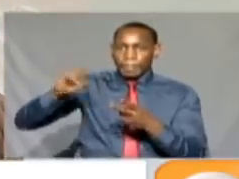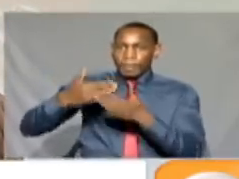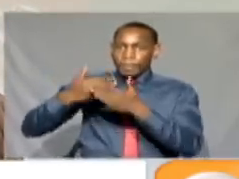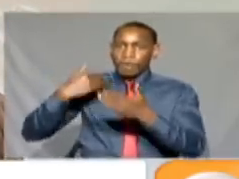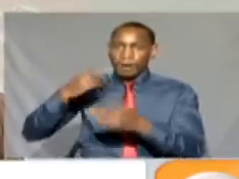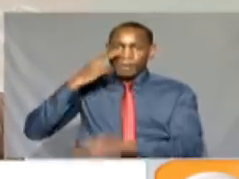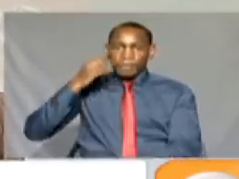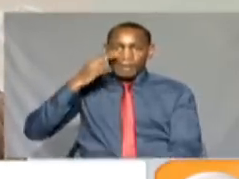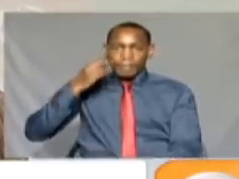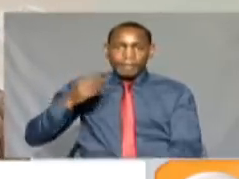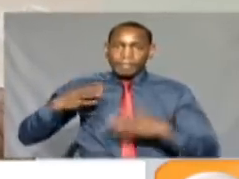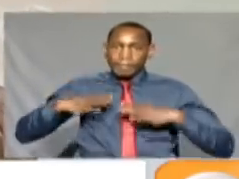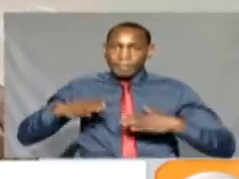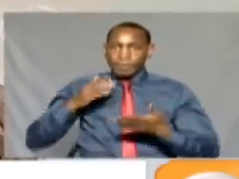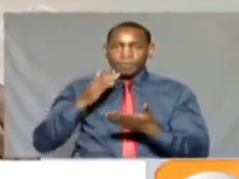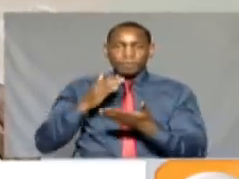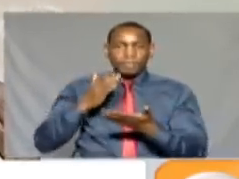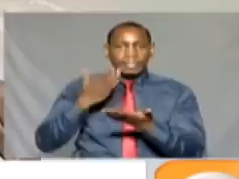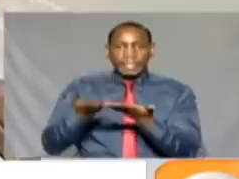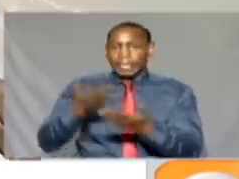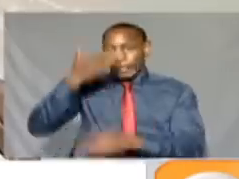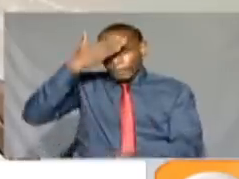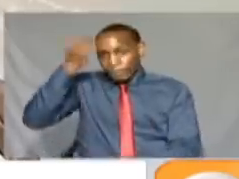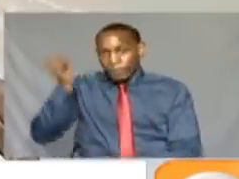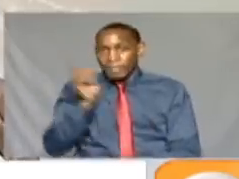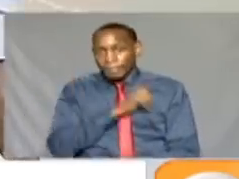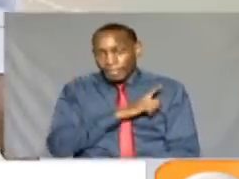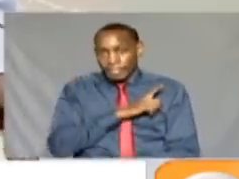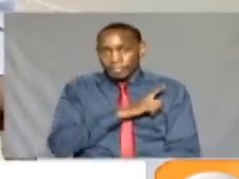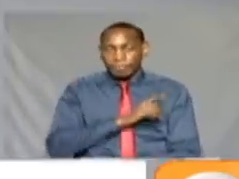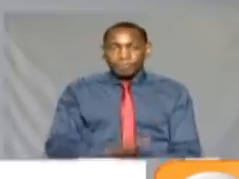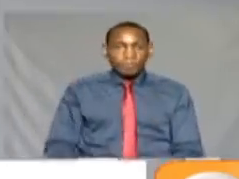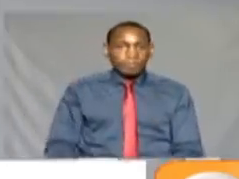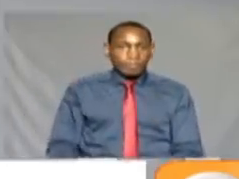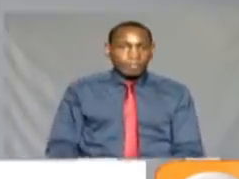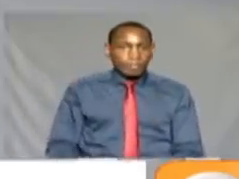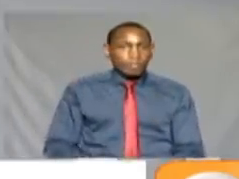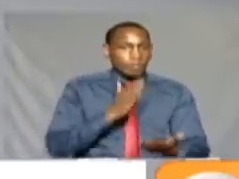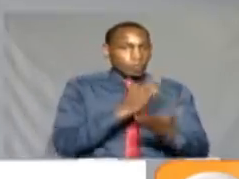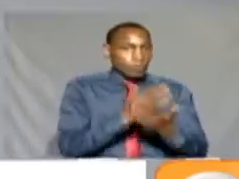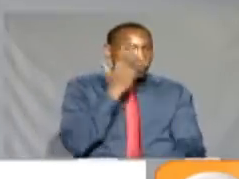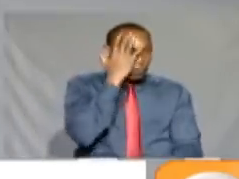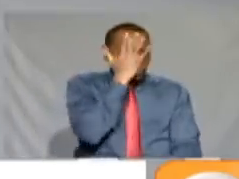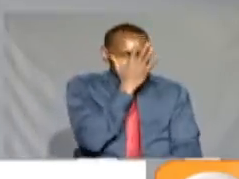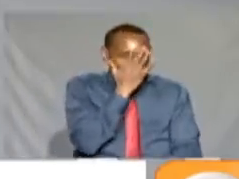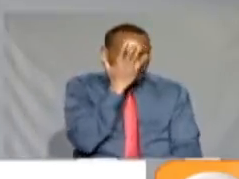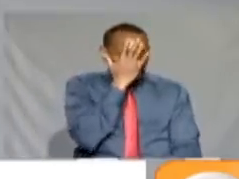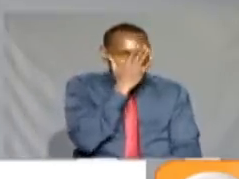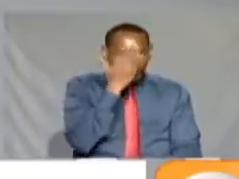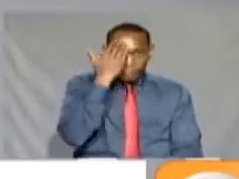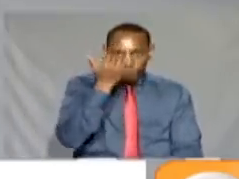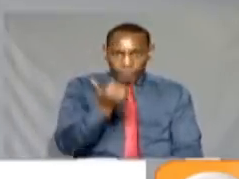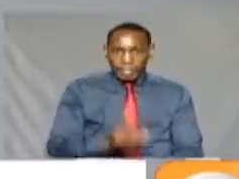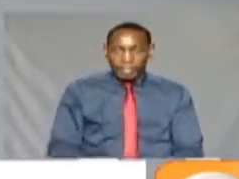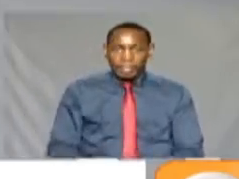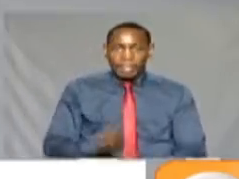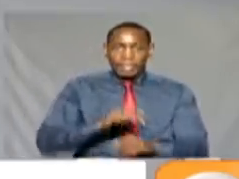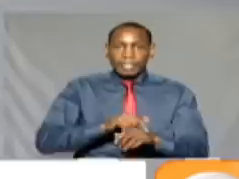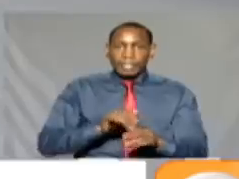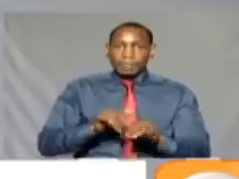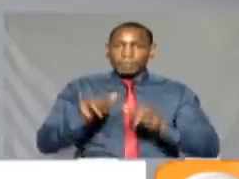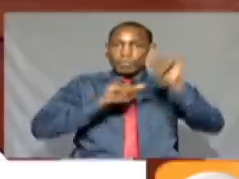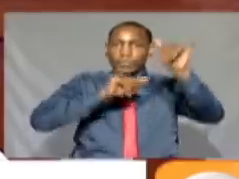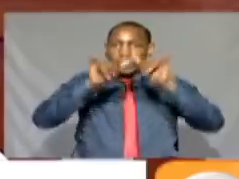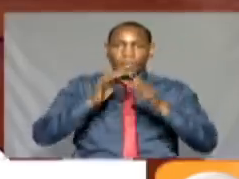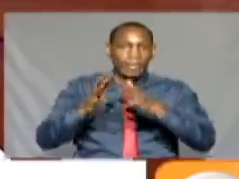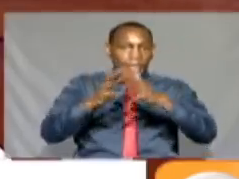day, mm-hmm. they were quickly forgotten. Yeah. Mm-hmm. They were quickly forgotten, Tony. Which is very shameful because when I went with Ojuang to America, which is another very good